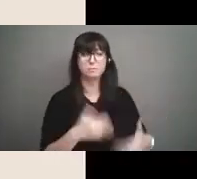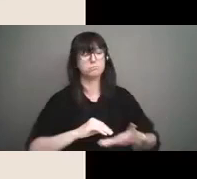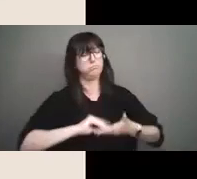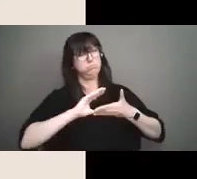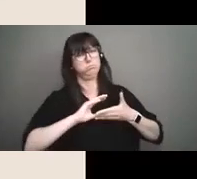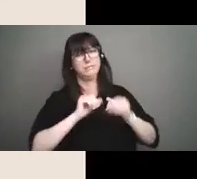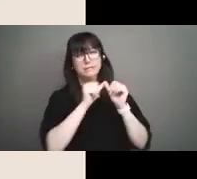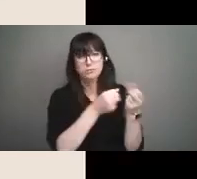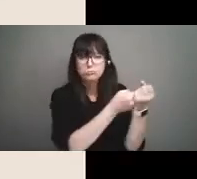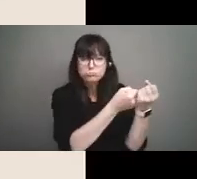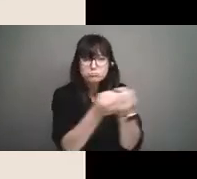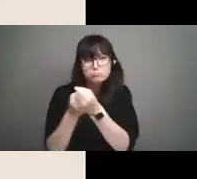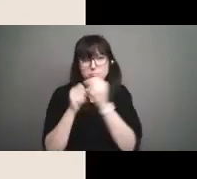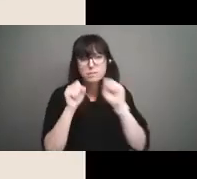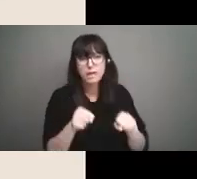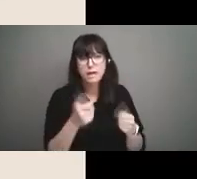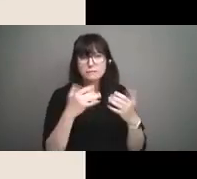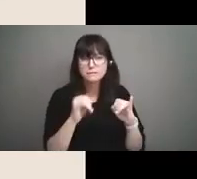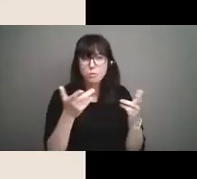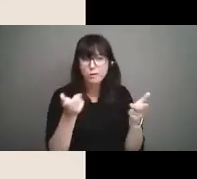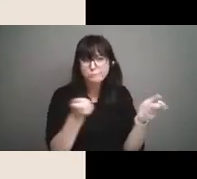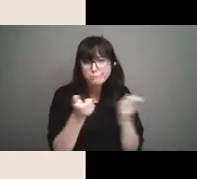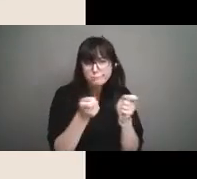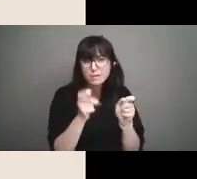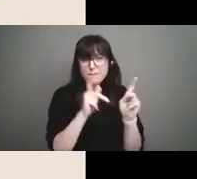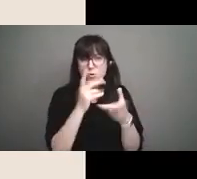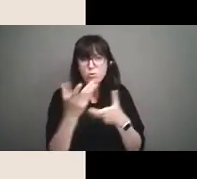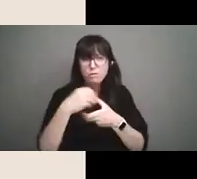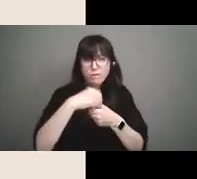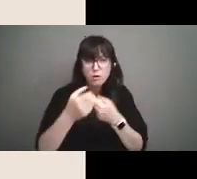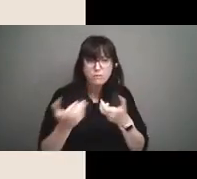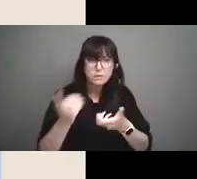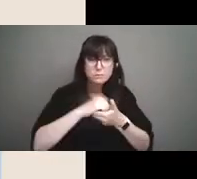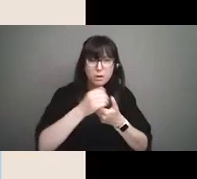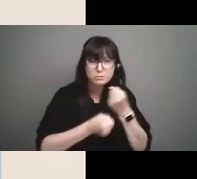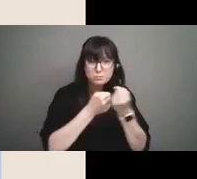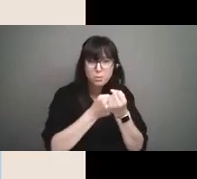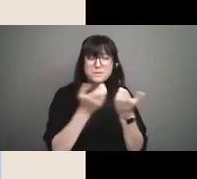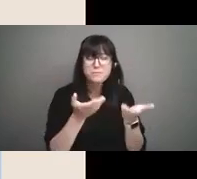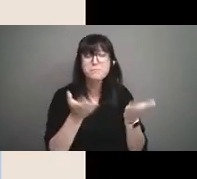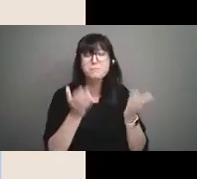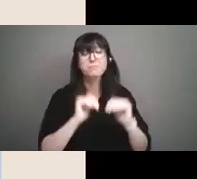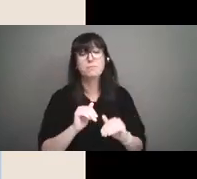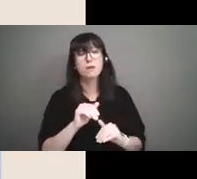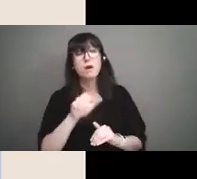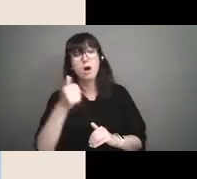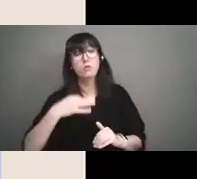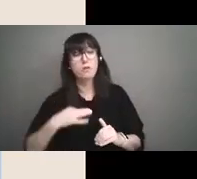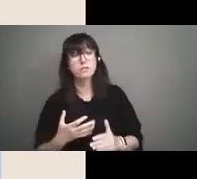at partnerships and collaboration to keep this specific program going. And one of our volunteers wanted more training